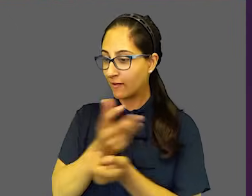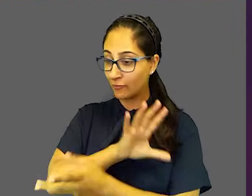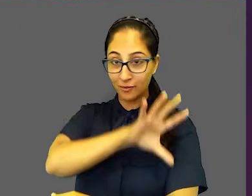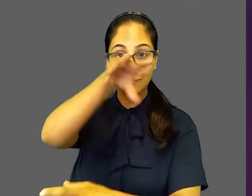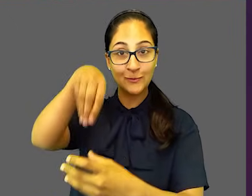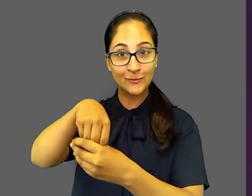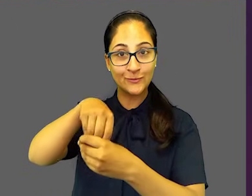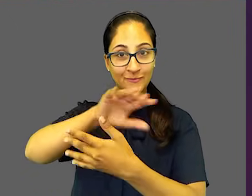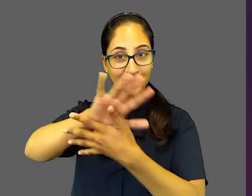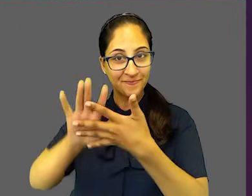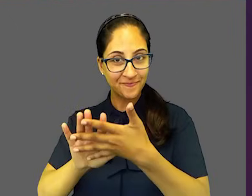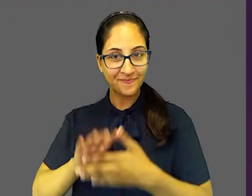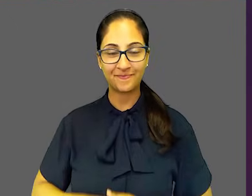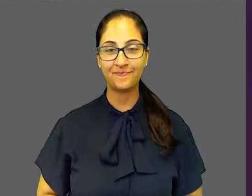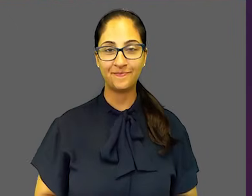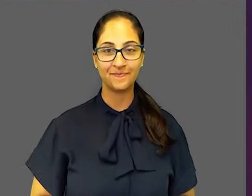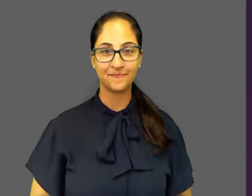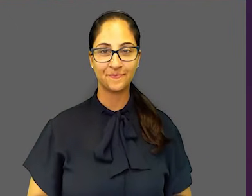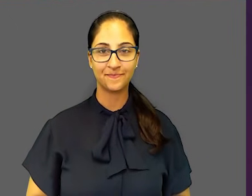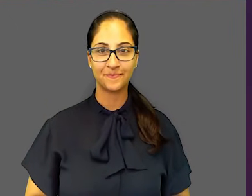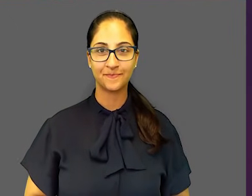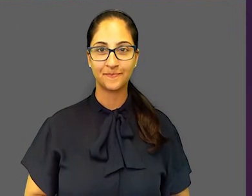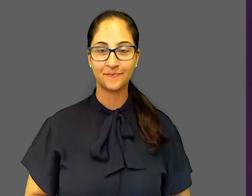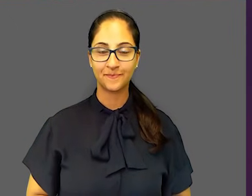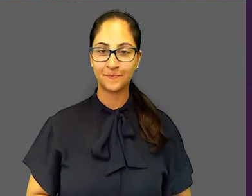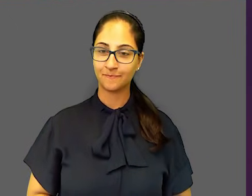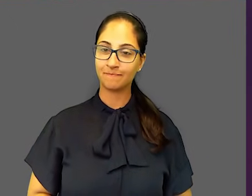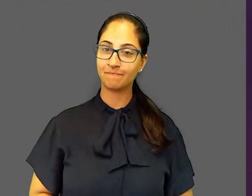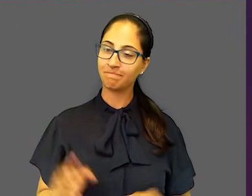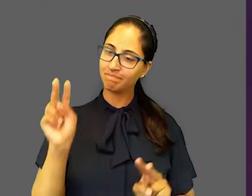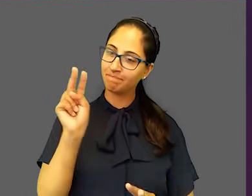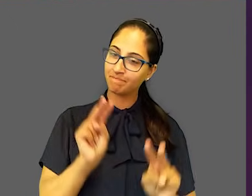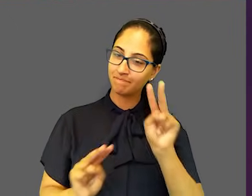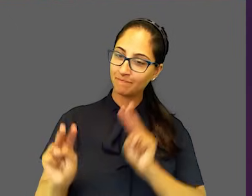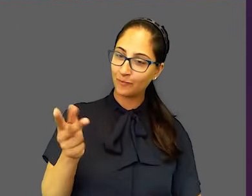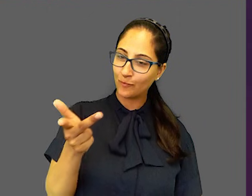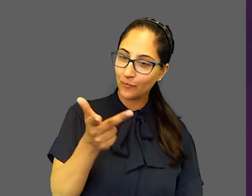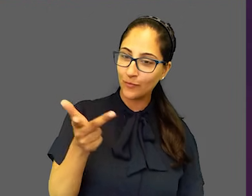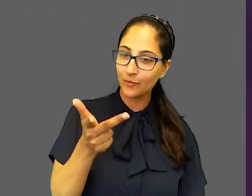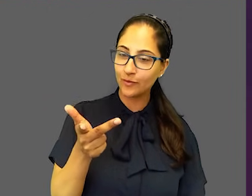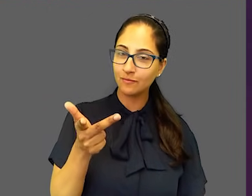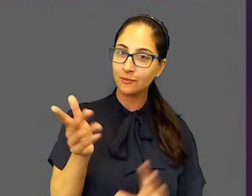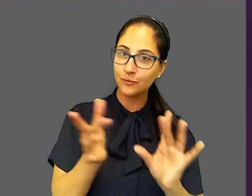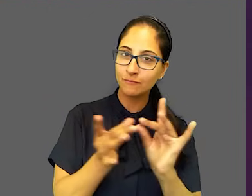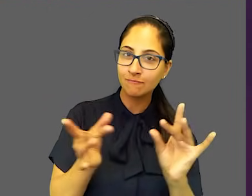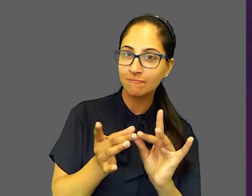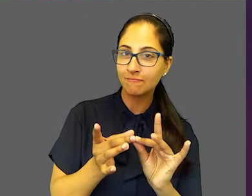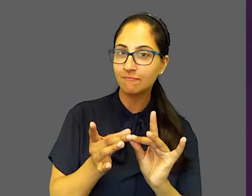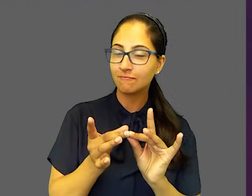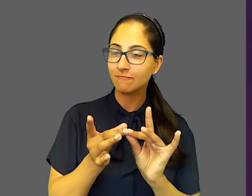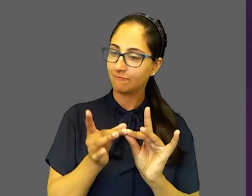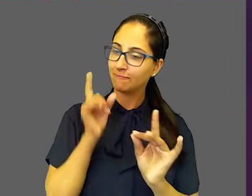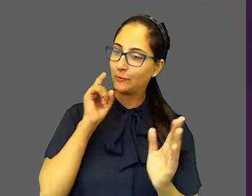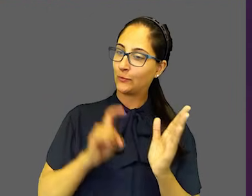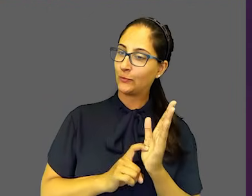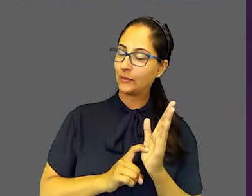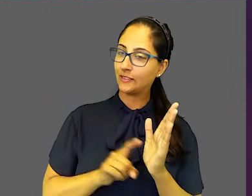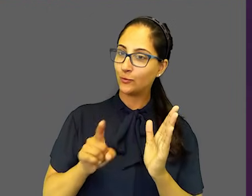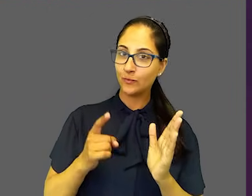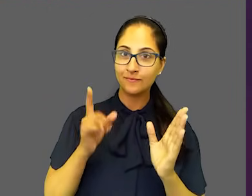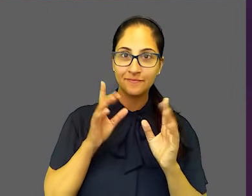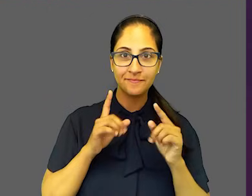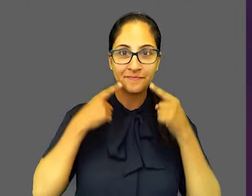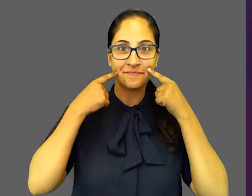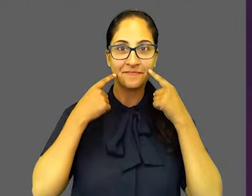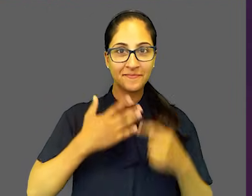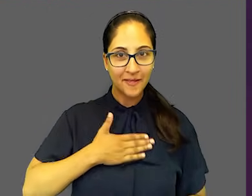Thank you, Fatima. From all your responses, there's such passion, such joy, such personal